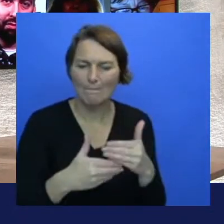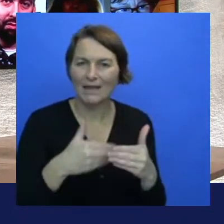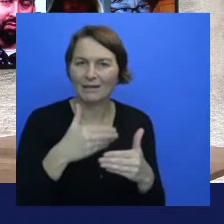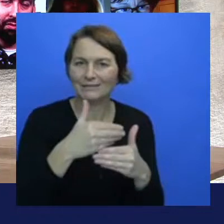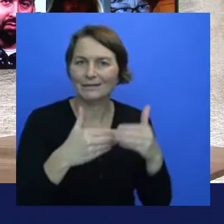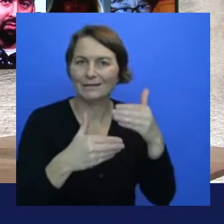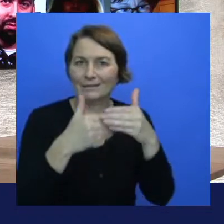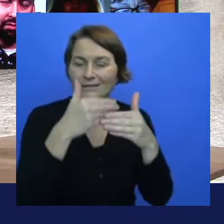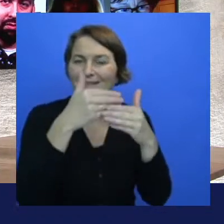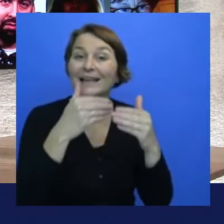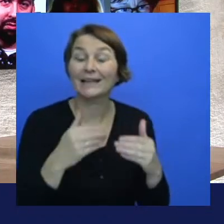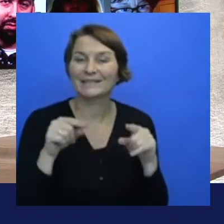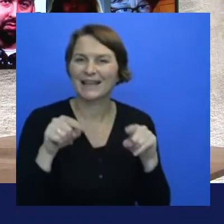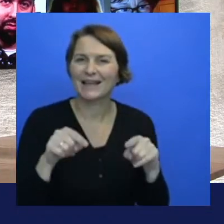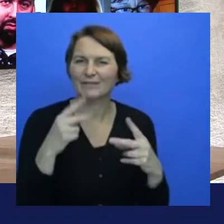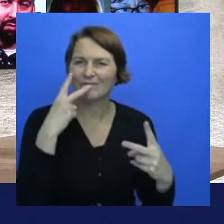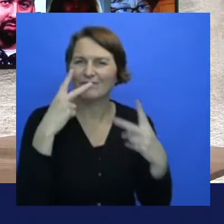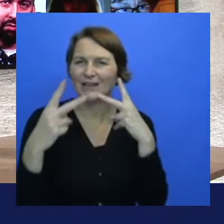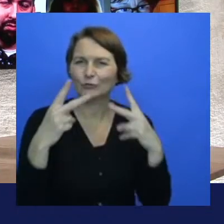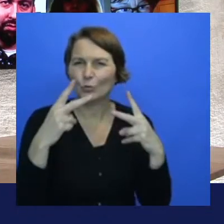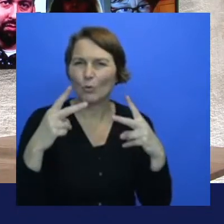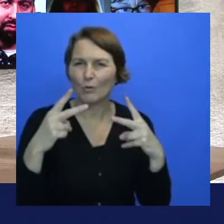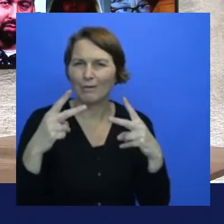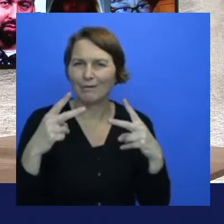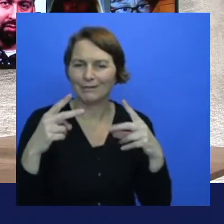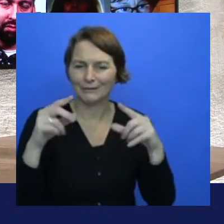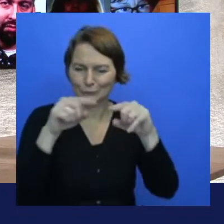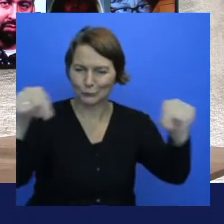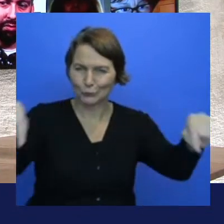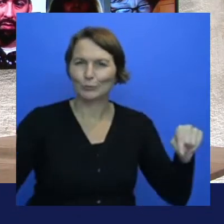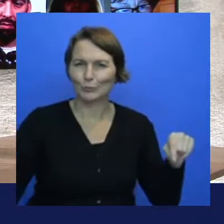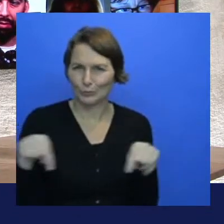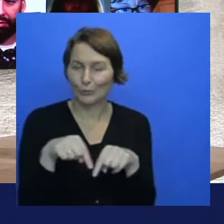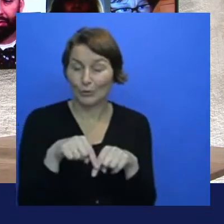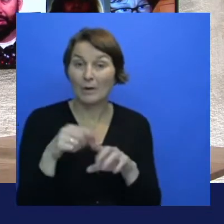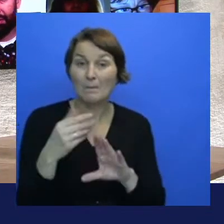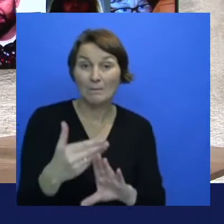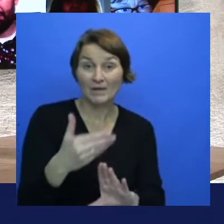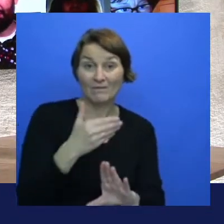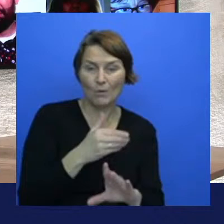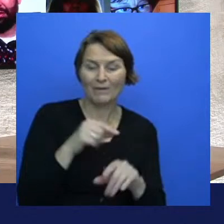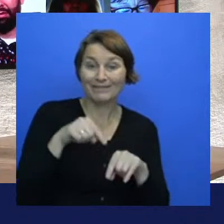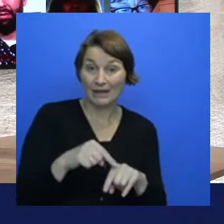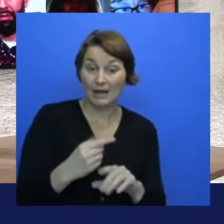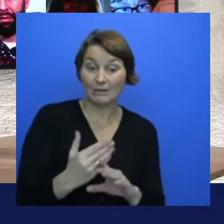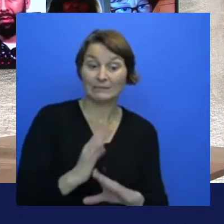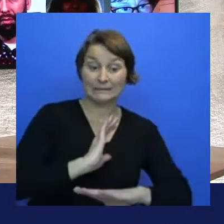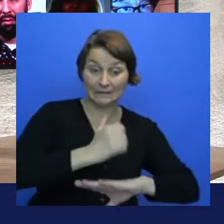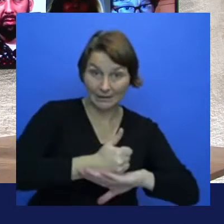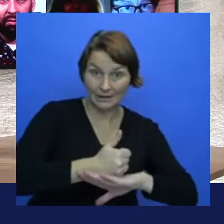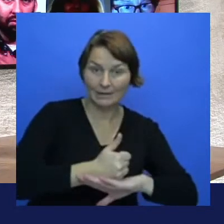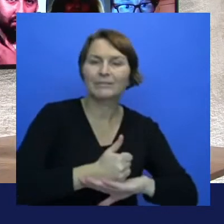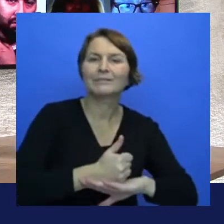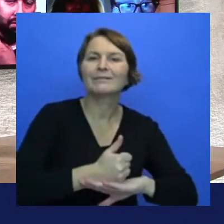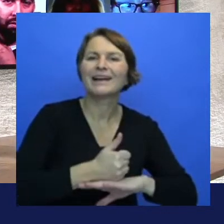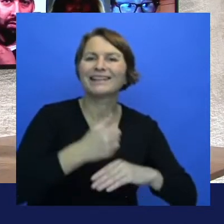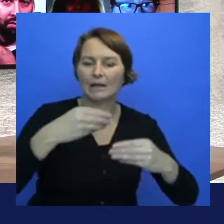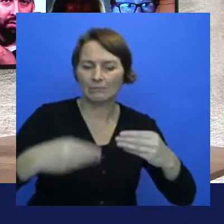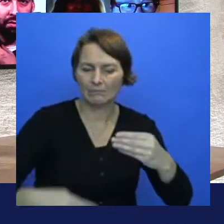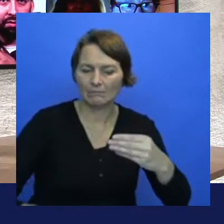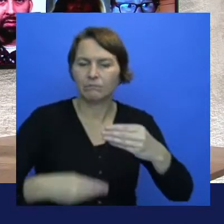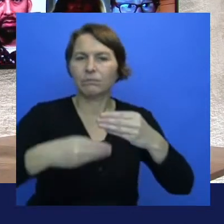Visual Studio. Now, before you actually had to install it separately as an add-on, now it